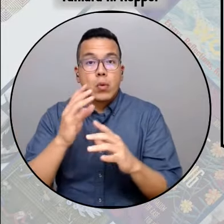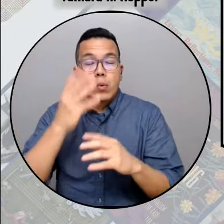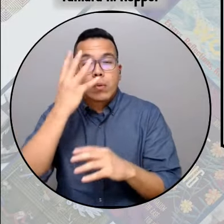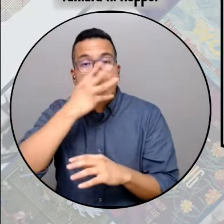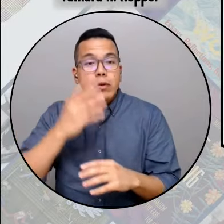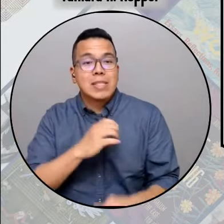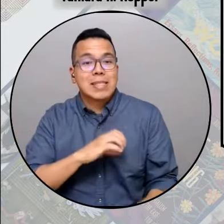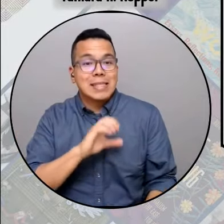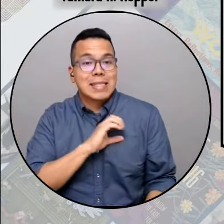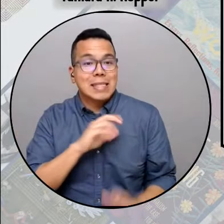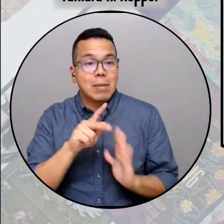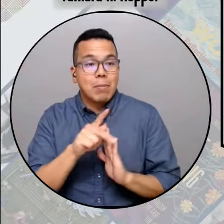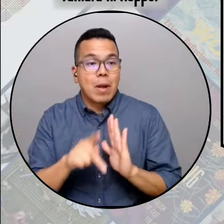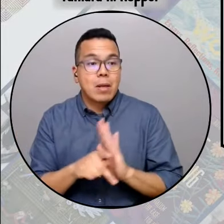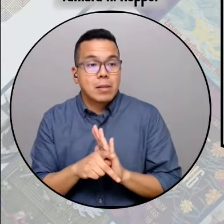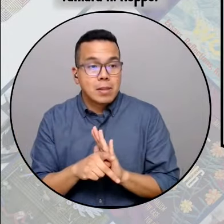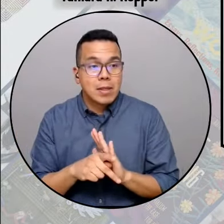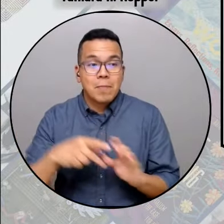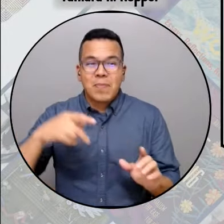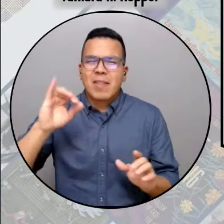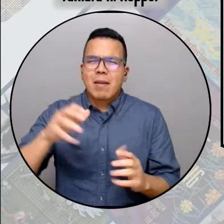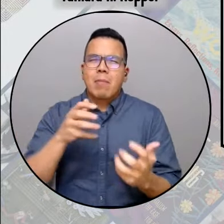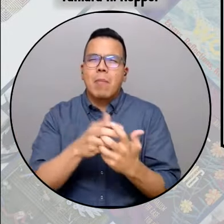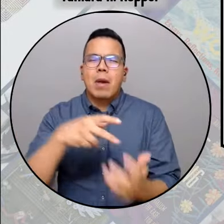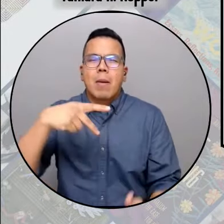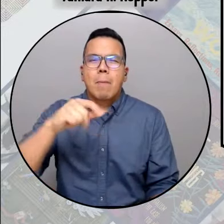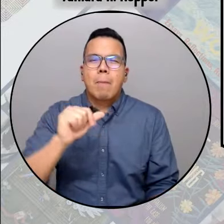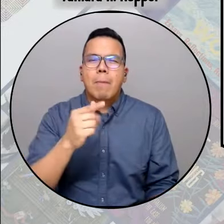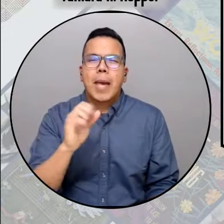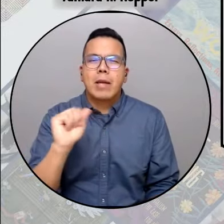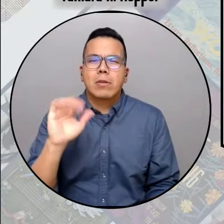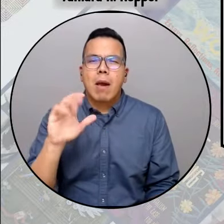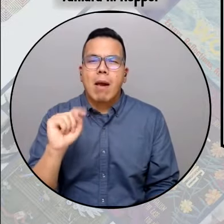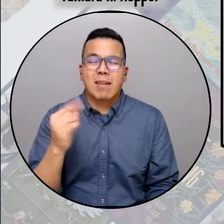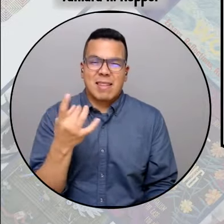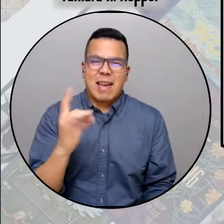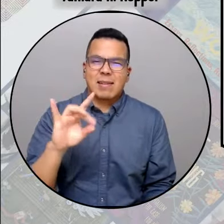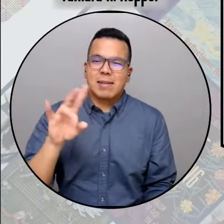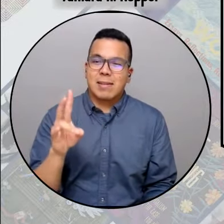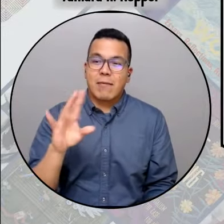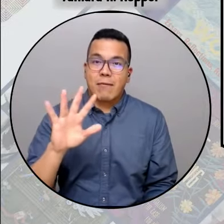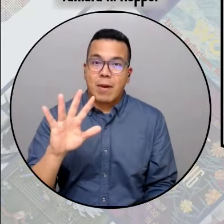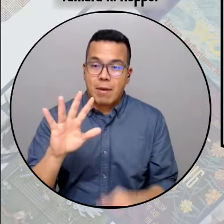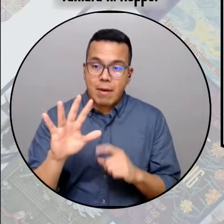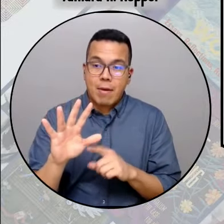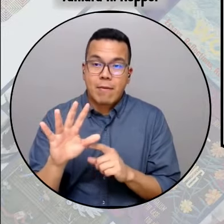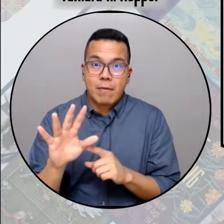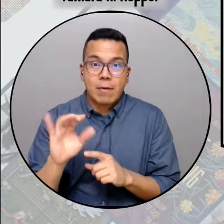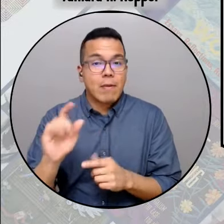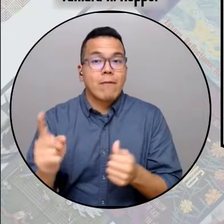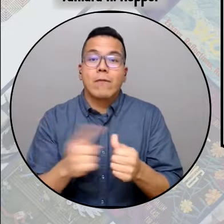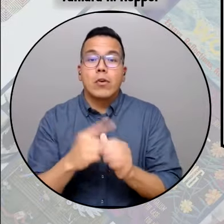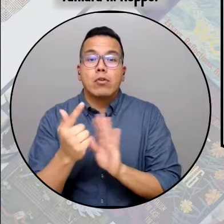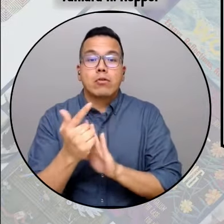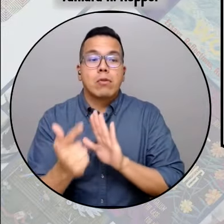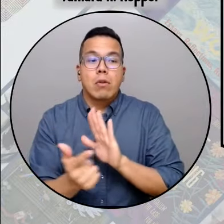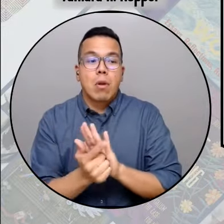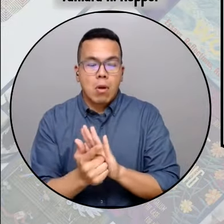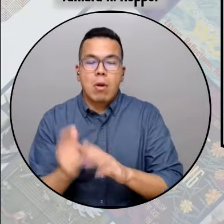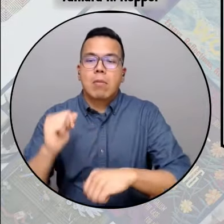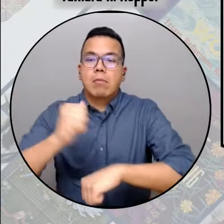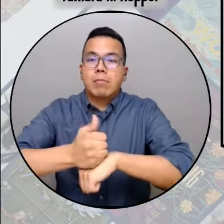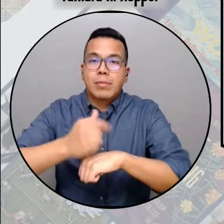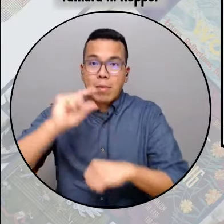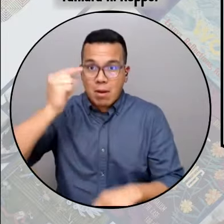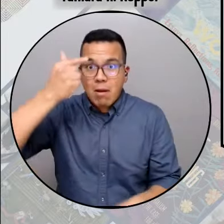policy. So the Page Act was in 1875, and this was the first act to kind of create a federal idea in the